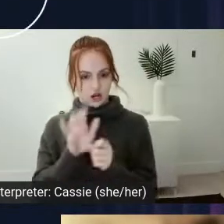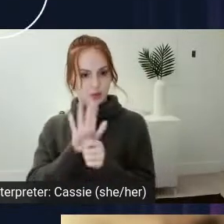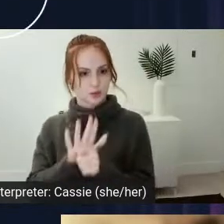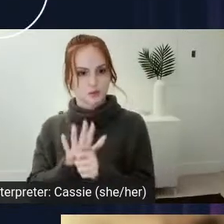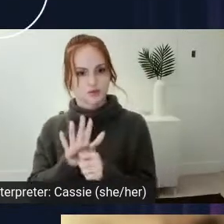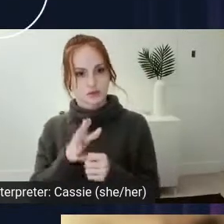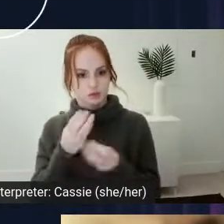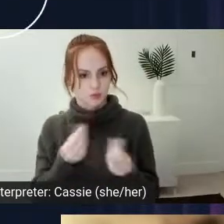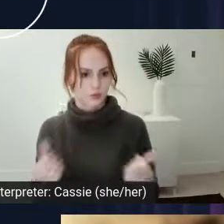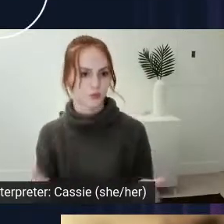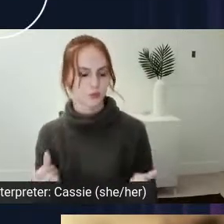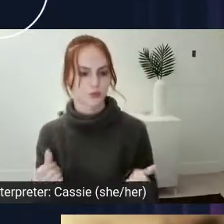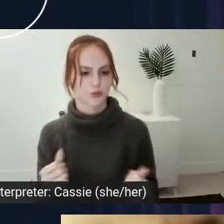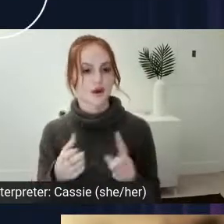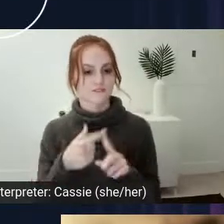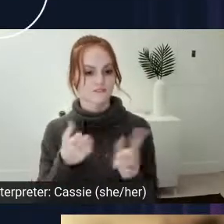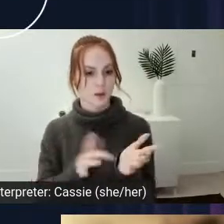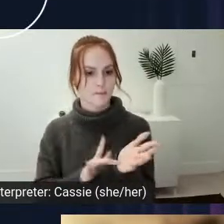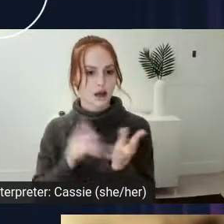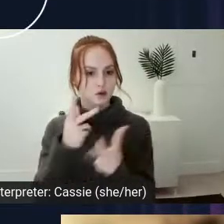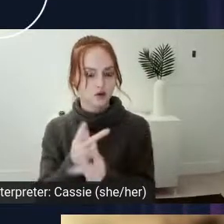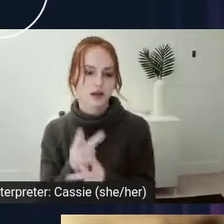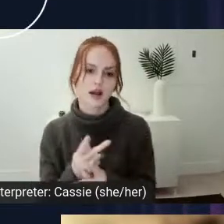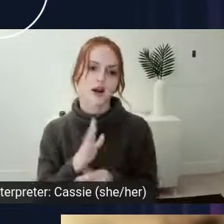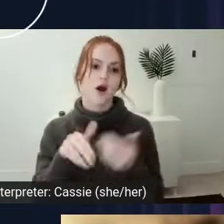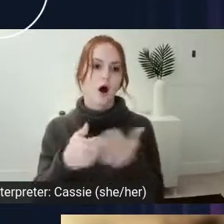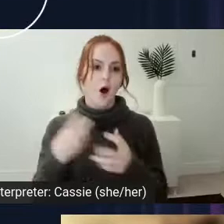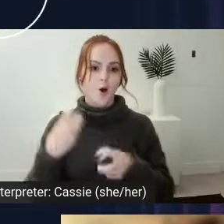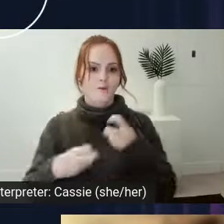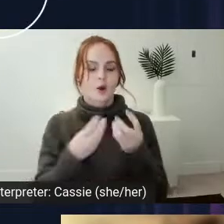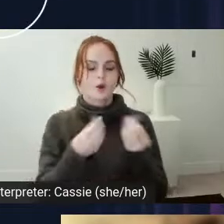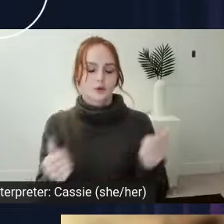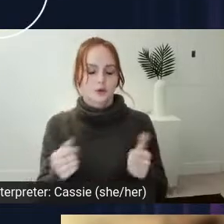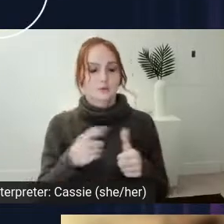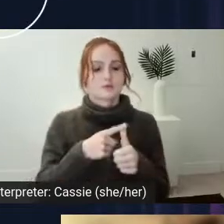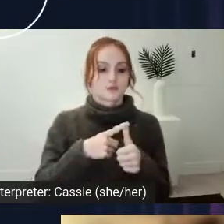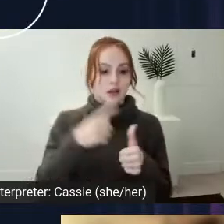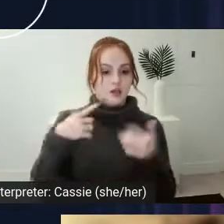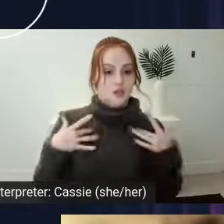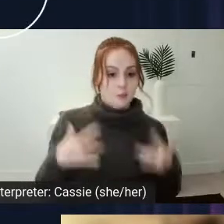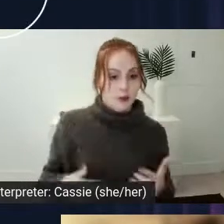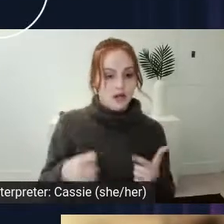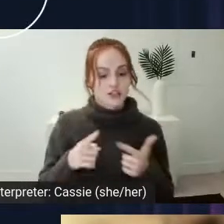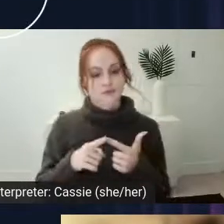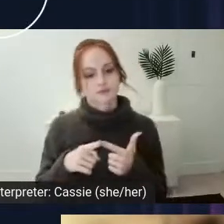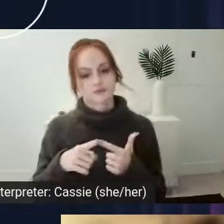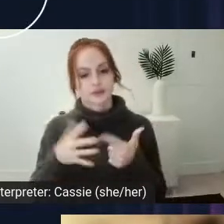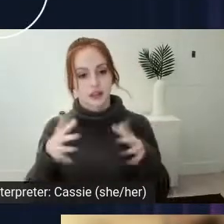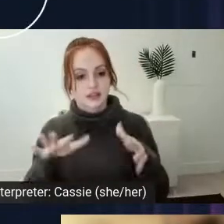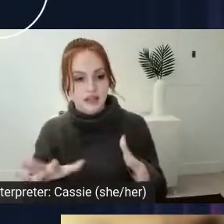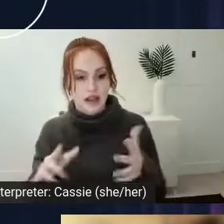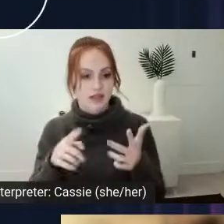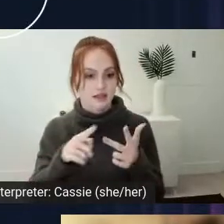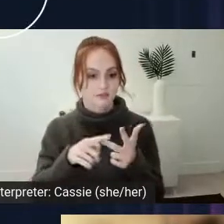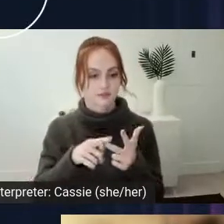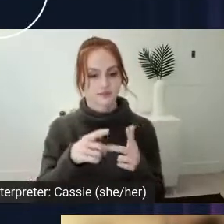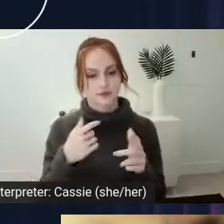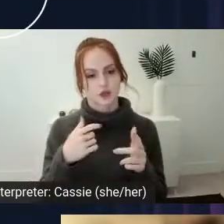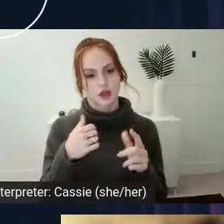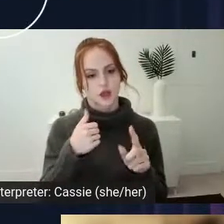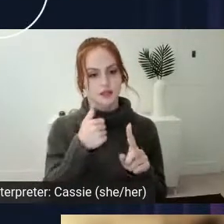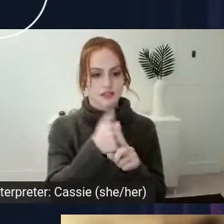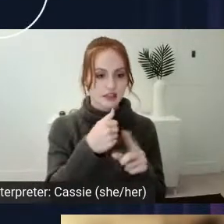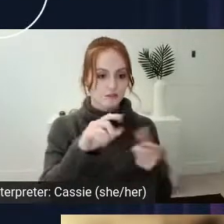host of mental health care outcomes. It reduces depression, it reduces anxiety, it reduces instances of self-harm, it